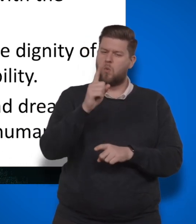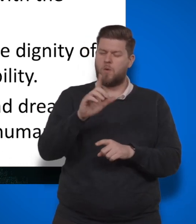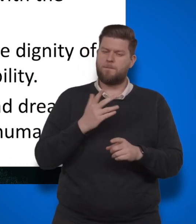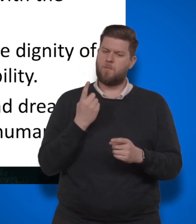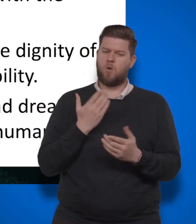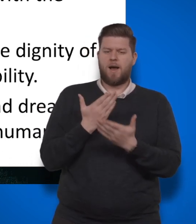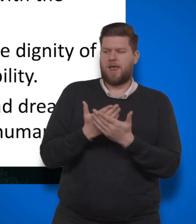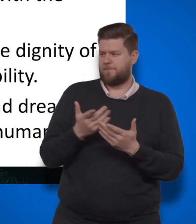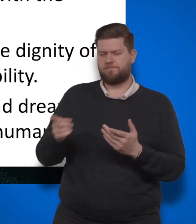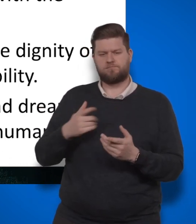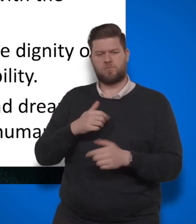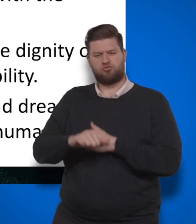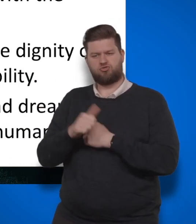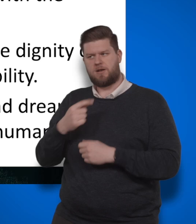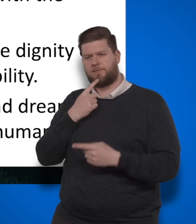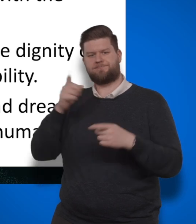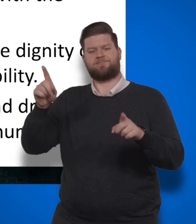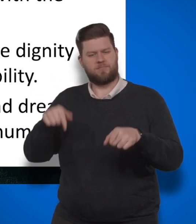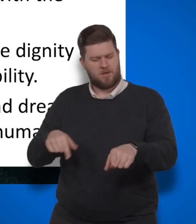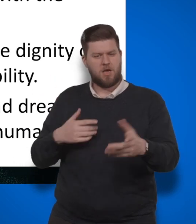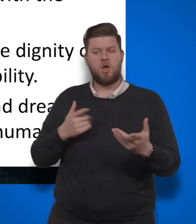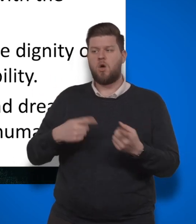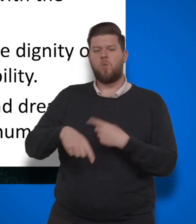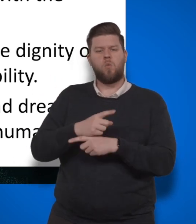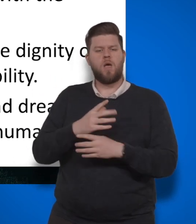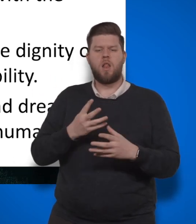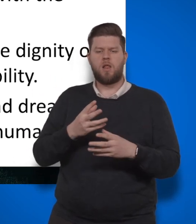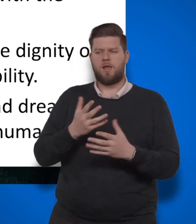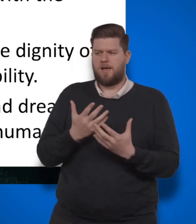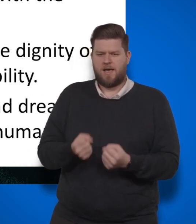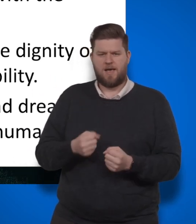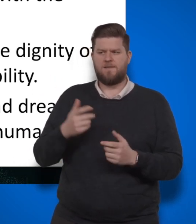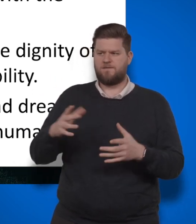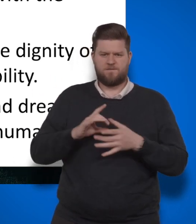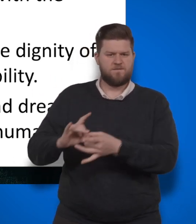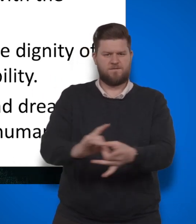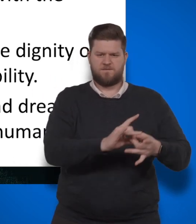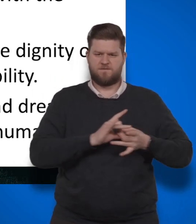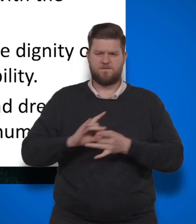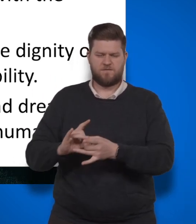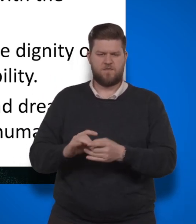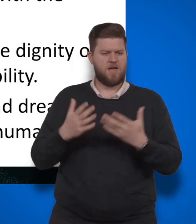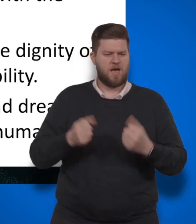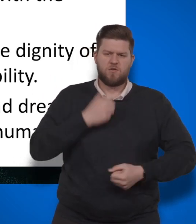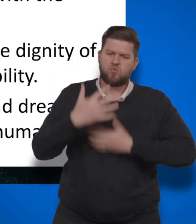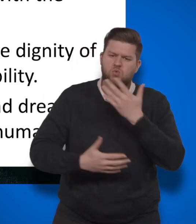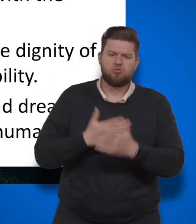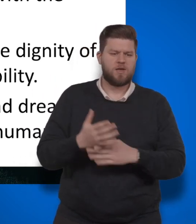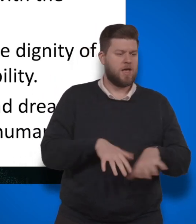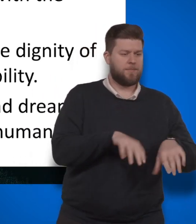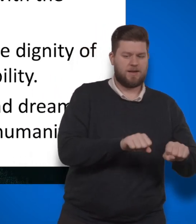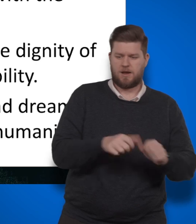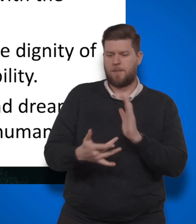we're all part of a grand narrative, a narrative with a beginning, a middle, and an end. And we find ourselves as